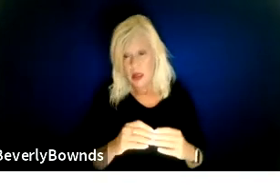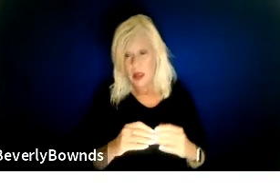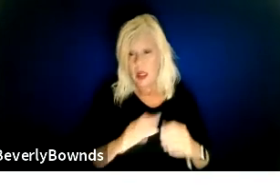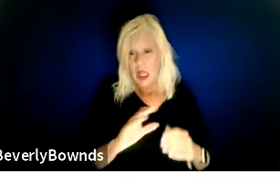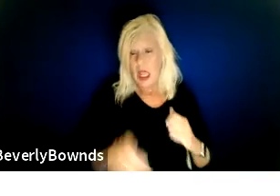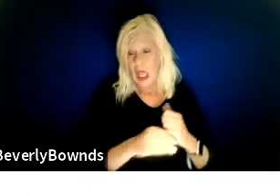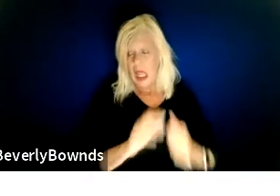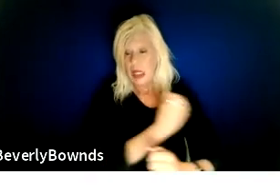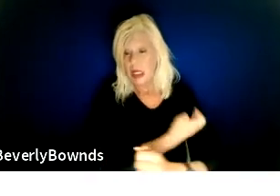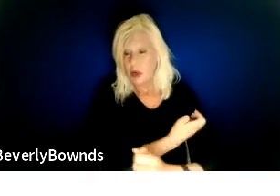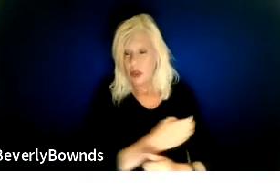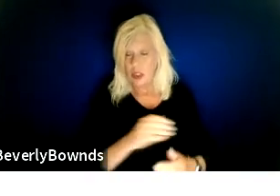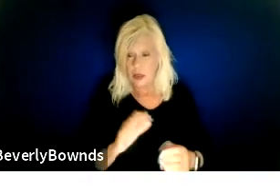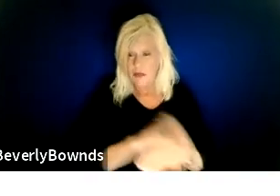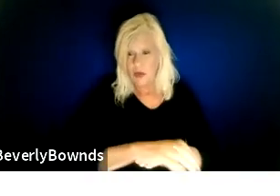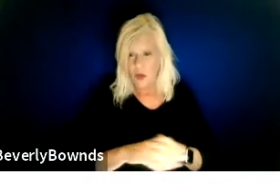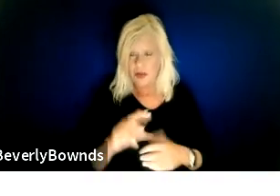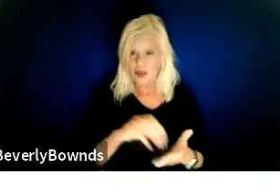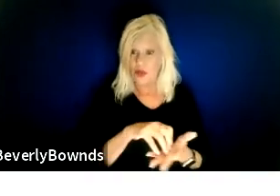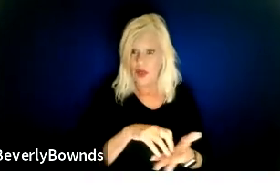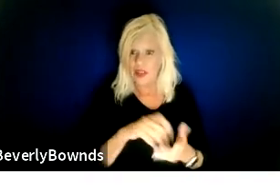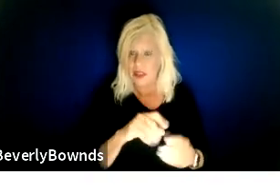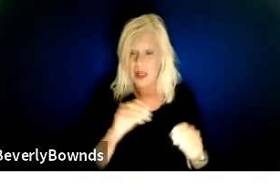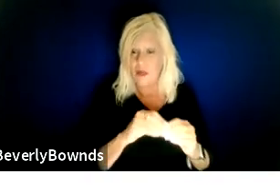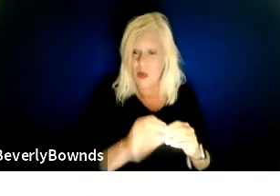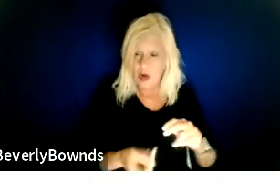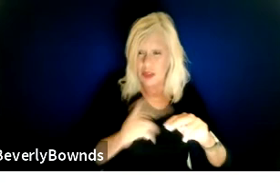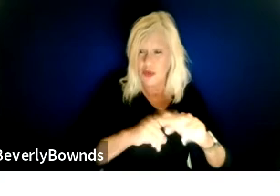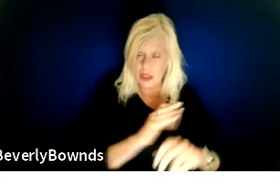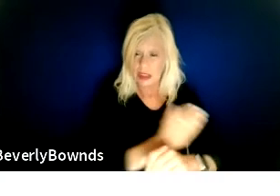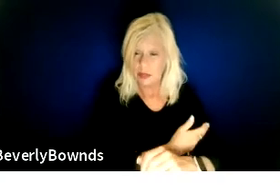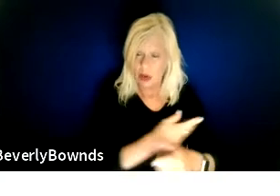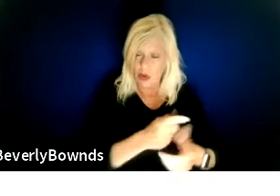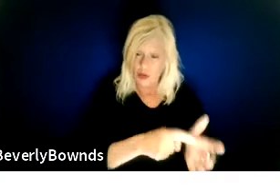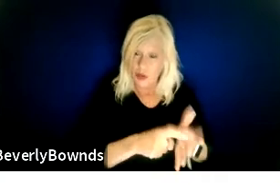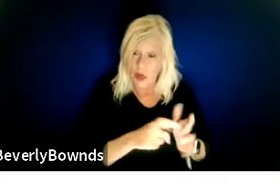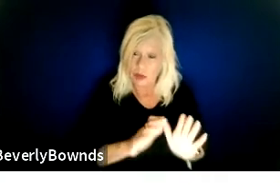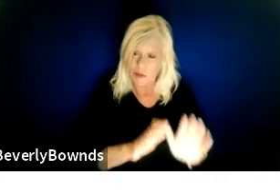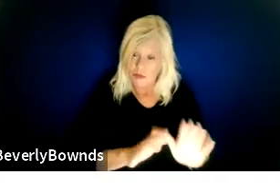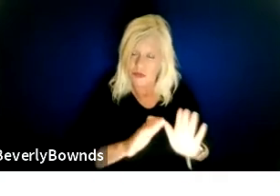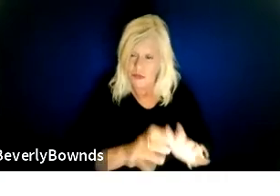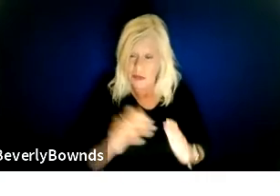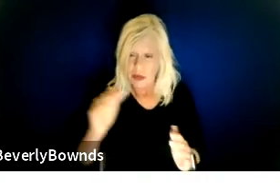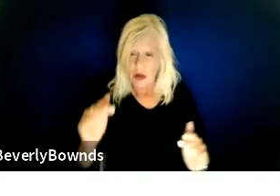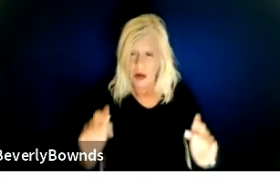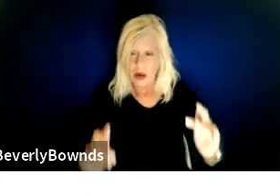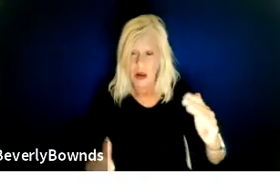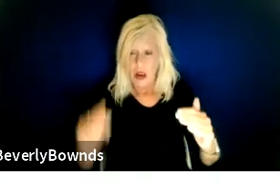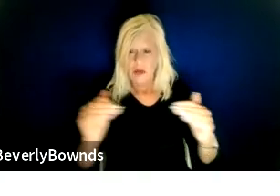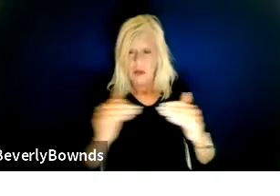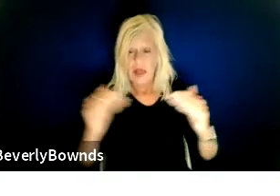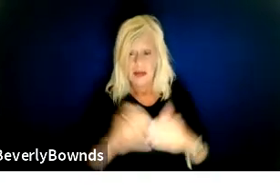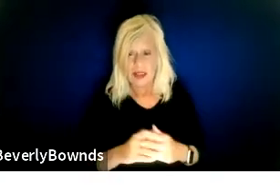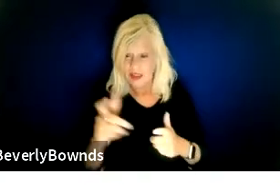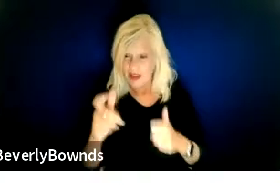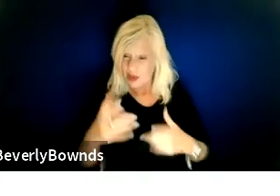forth more energy on the weak side until ideally their sides became balanced. So that's a quick summary of